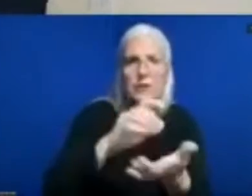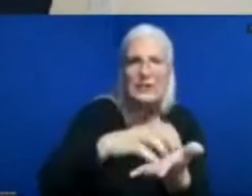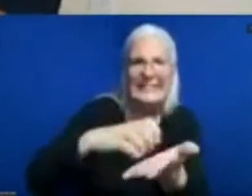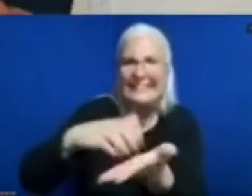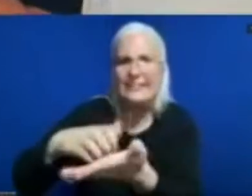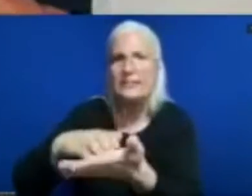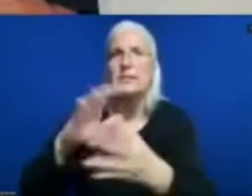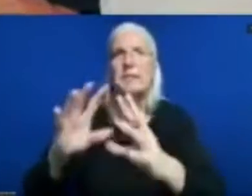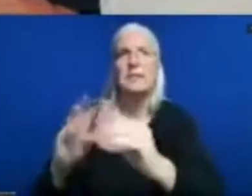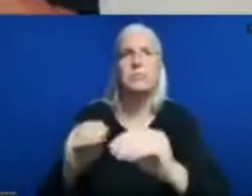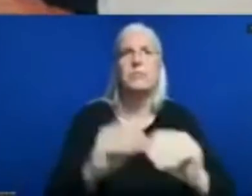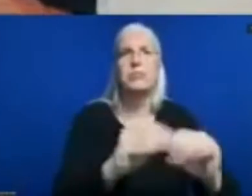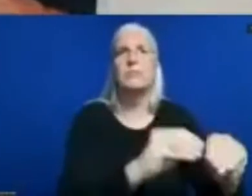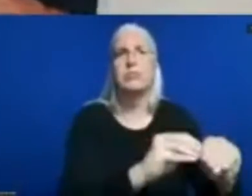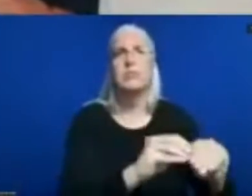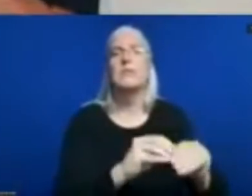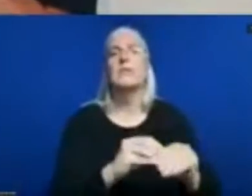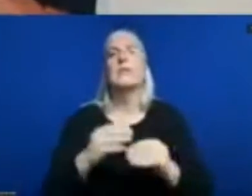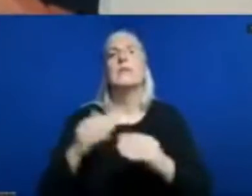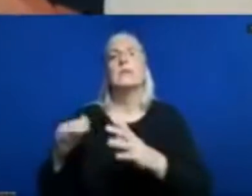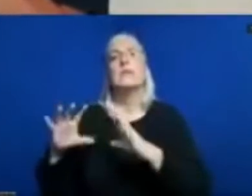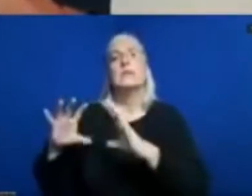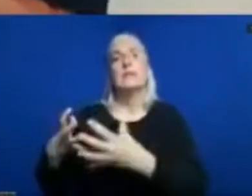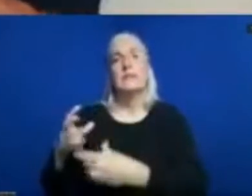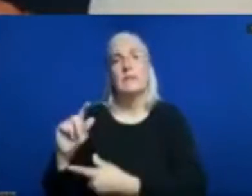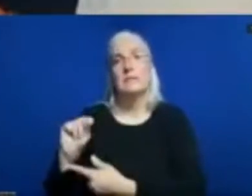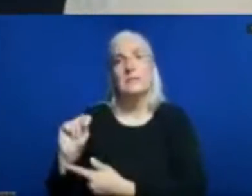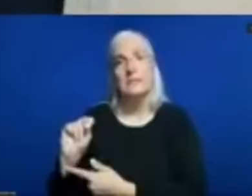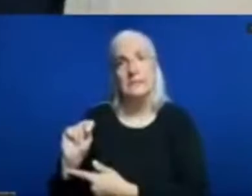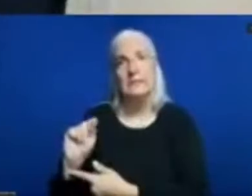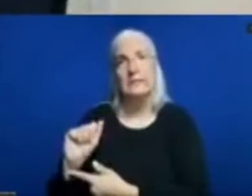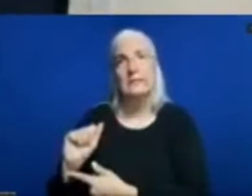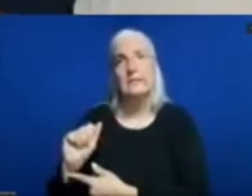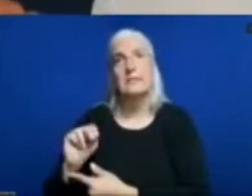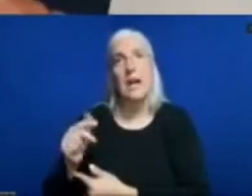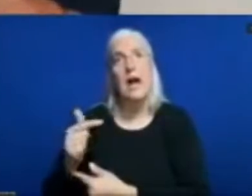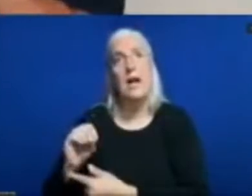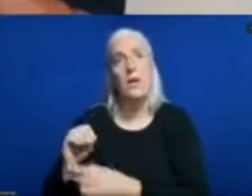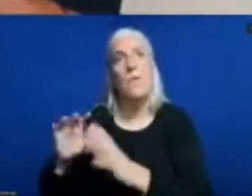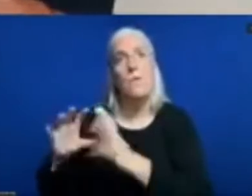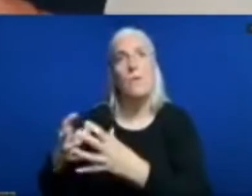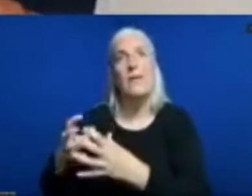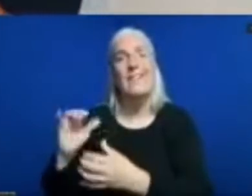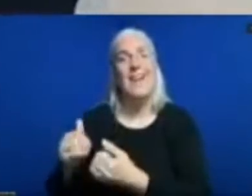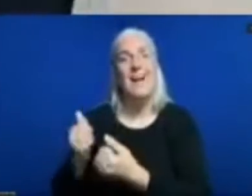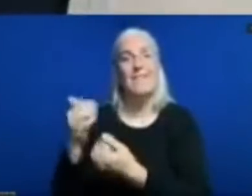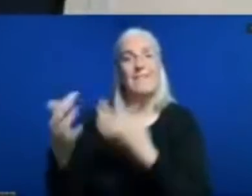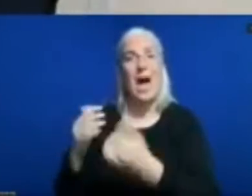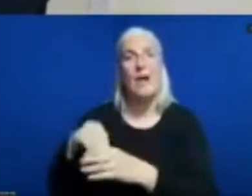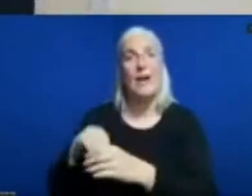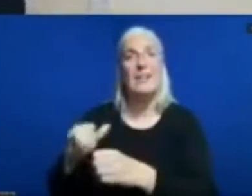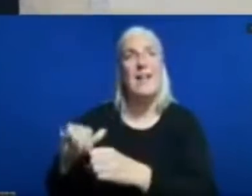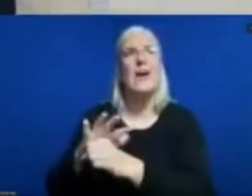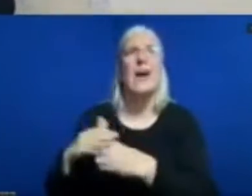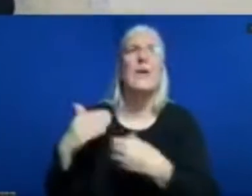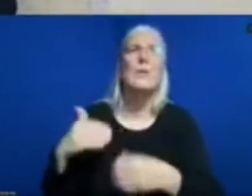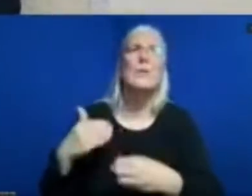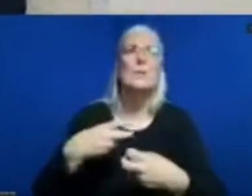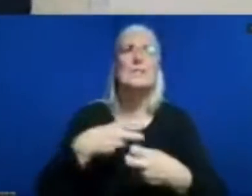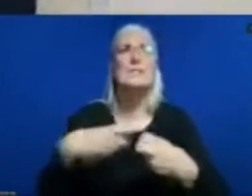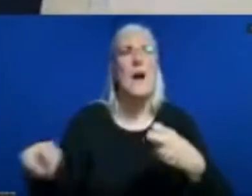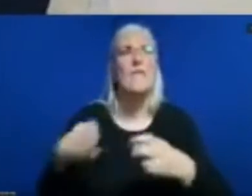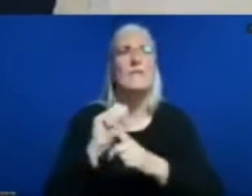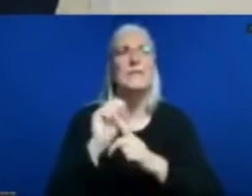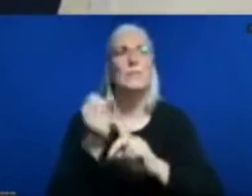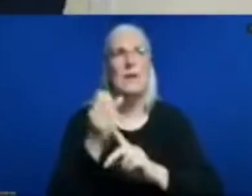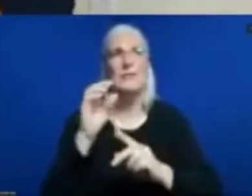That's just been a constant battle. Again, just a testament to the fire conditions, the dry fuels that we've been facing. Even though we have very